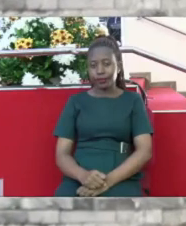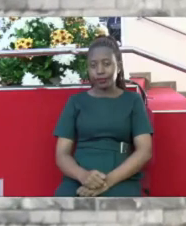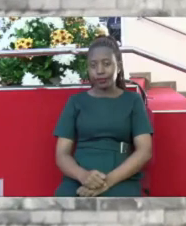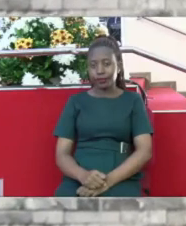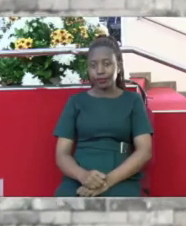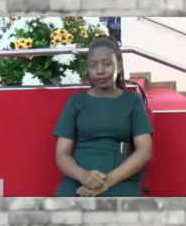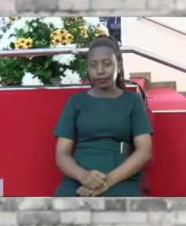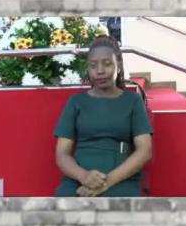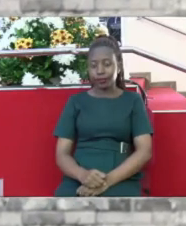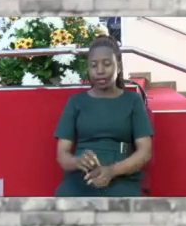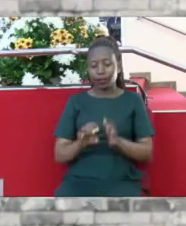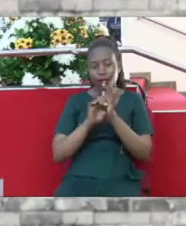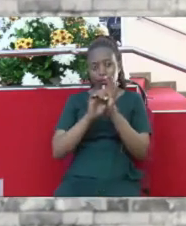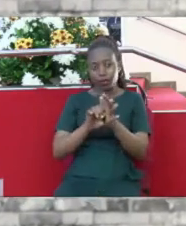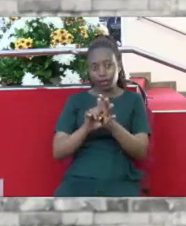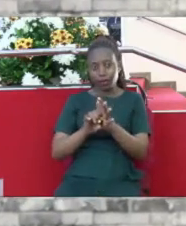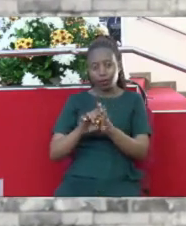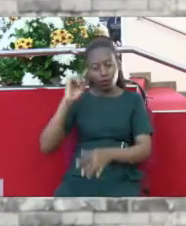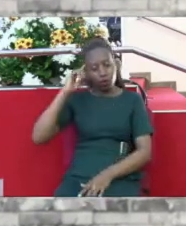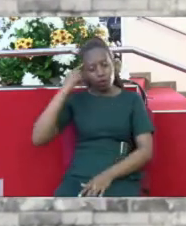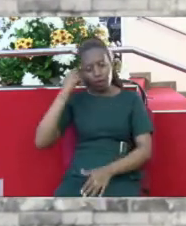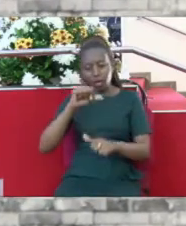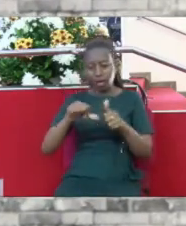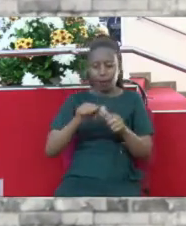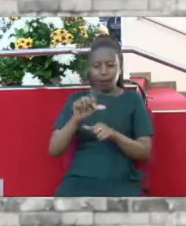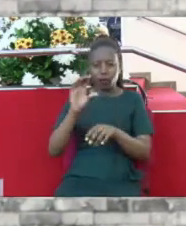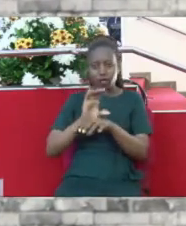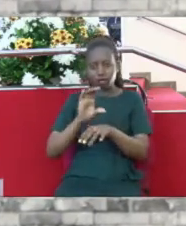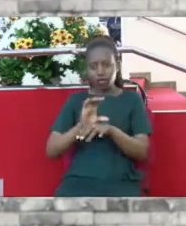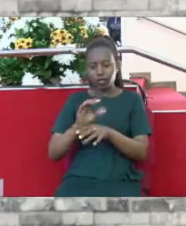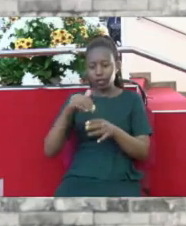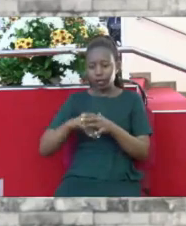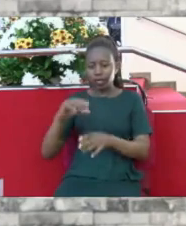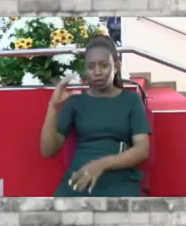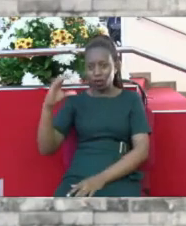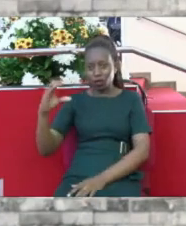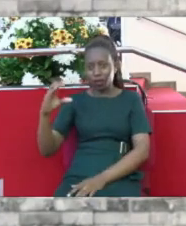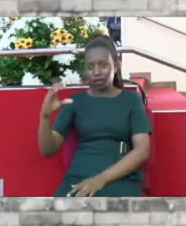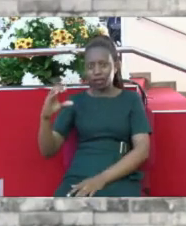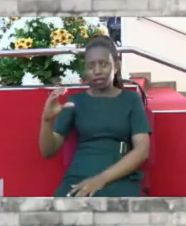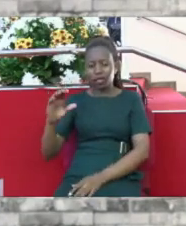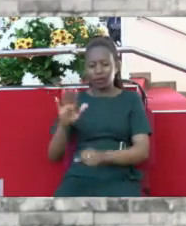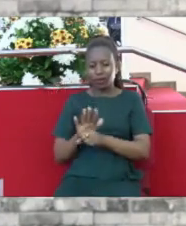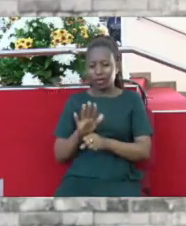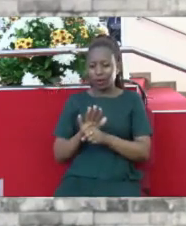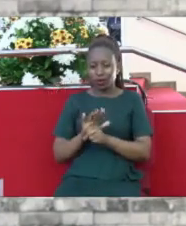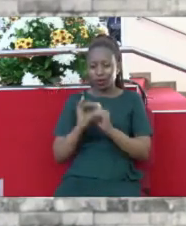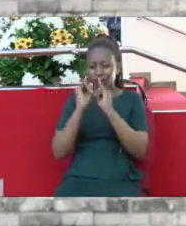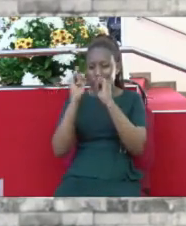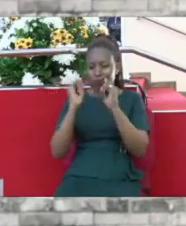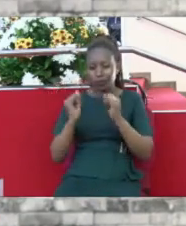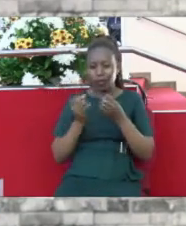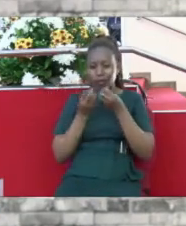hayakuwa kamili. For example, if you think about the church in Corinth, ukifikiria kuhusu kanisa la Corinth, there was a lot of godlessness and immorality that